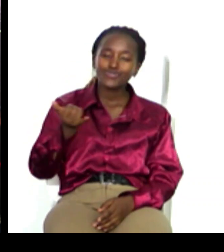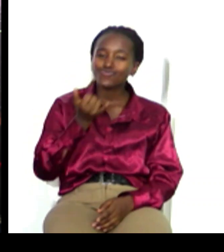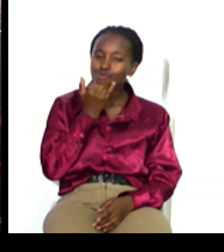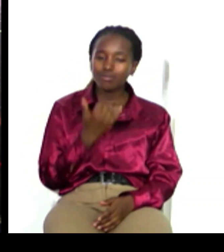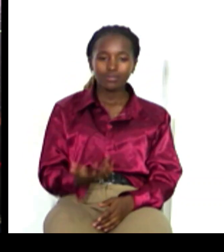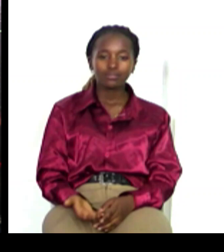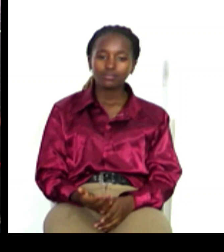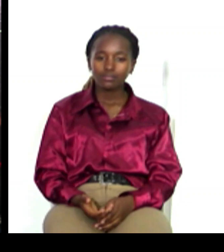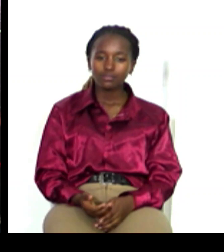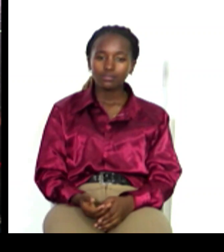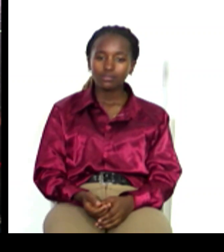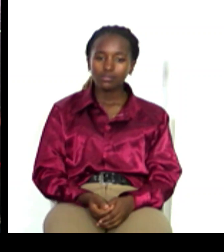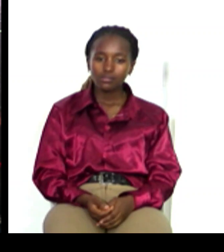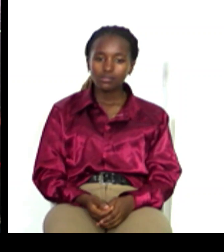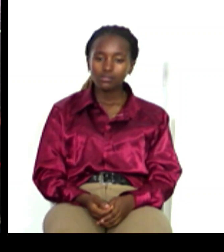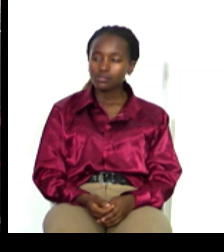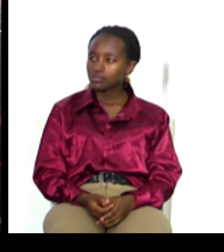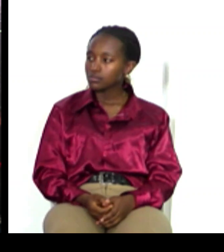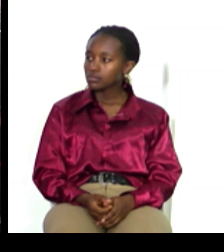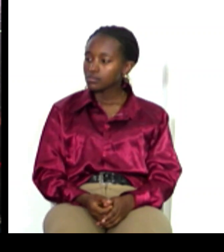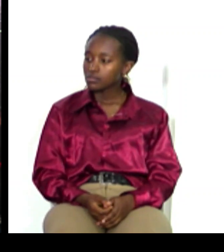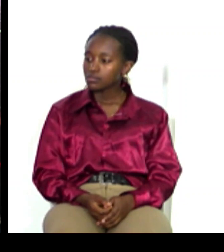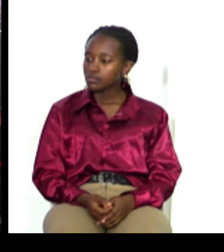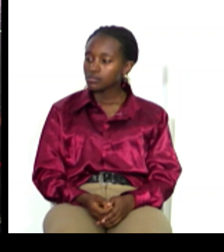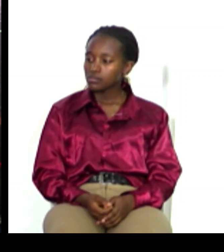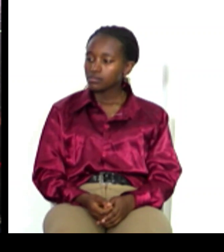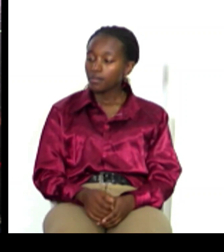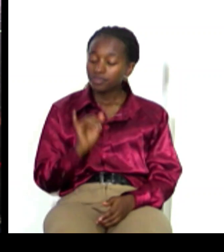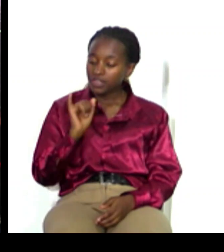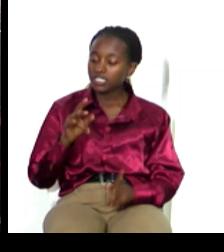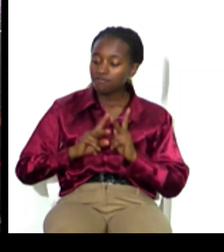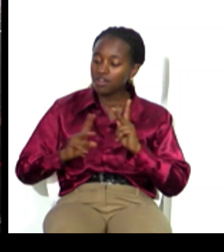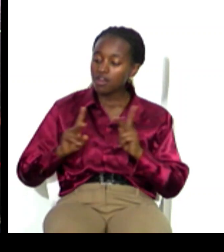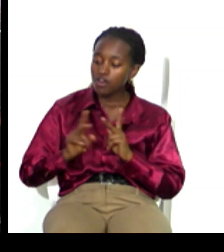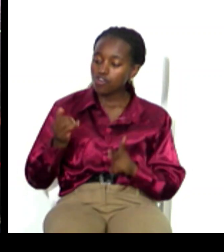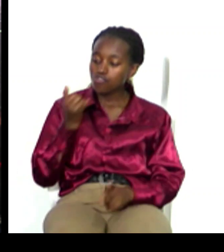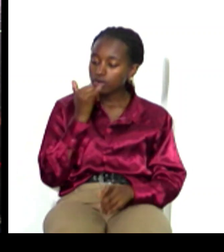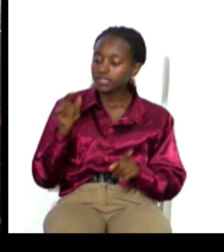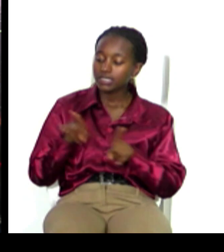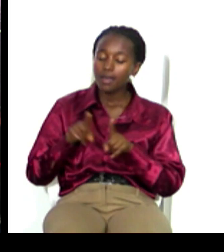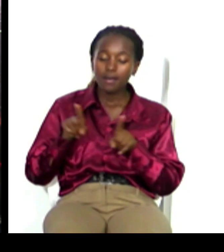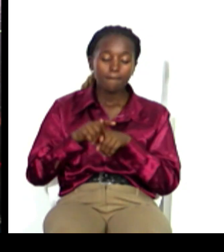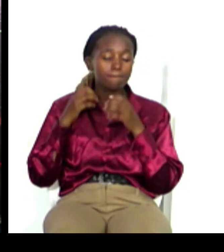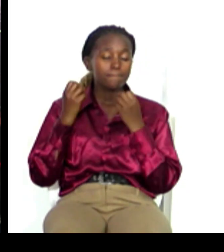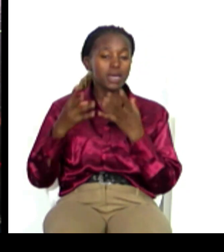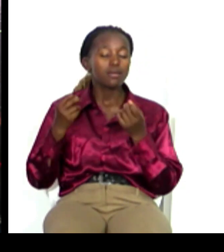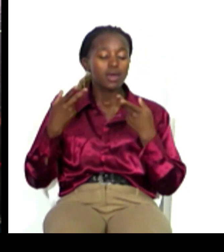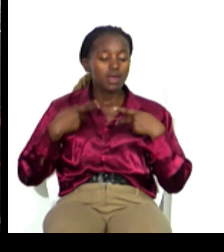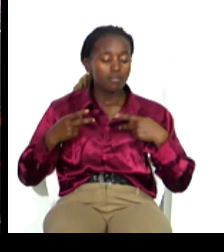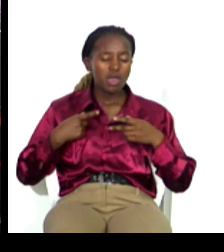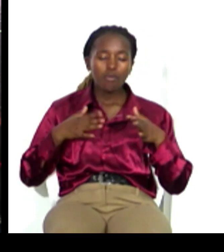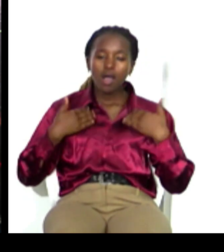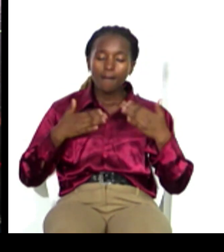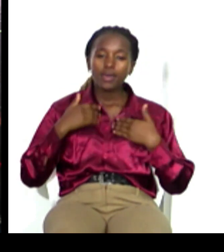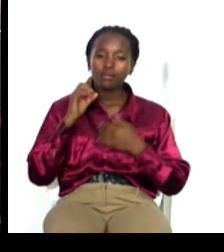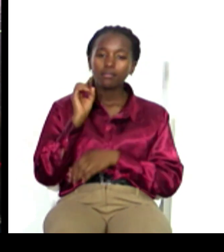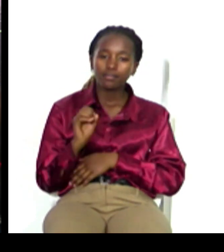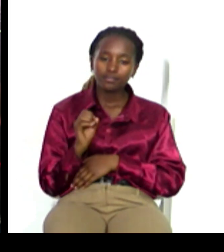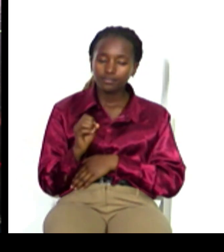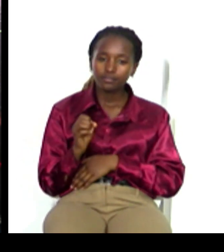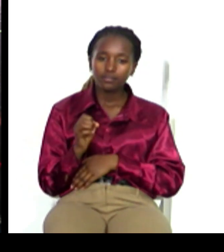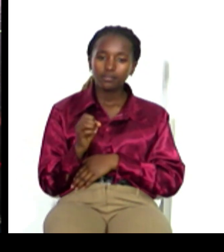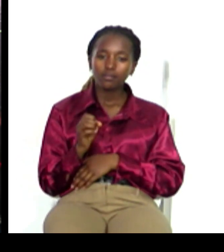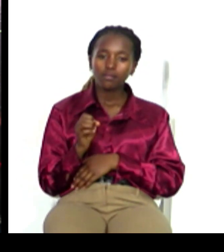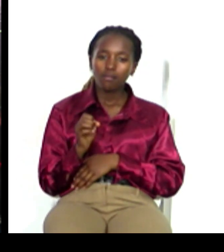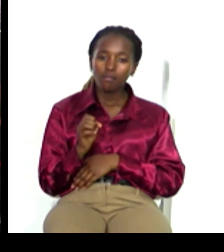mean? It's something that is very sad. It's something that so many people are not happy with whatever that has done. Take it to the bank. This